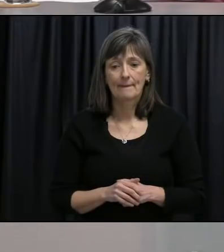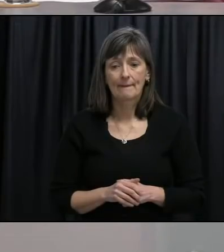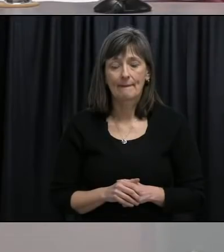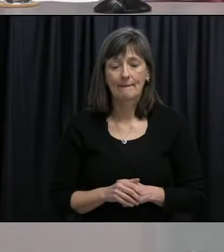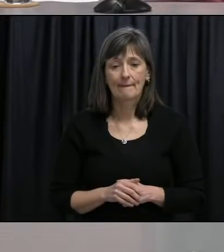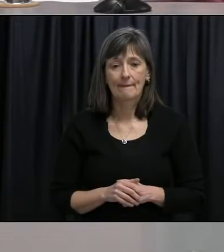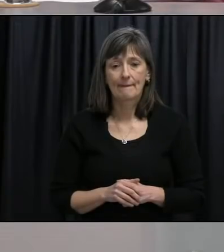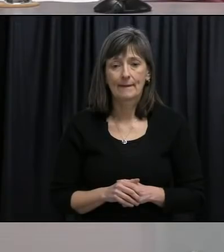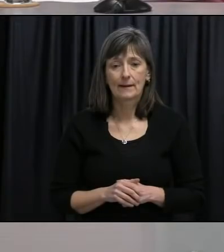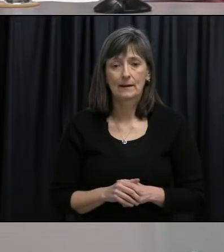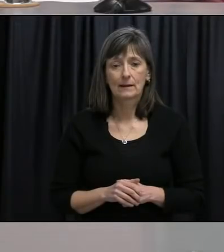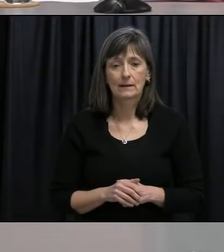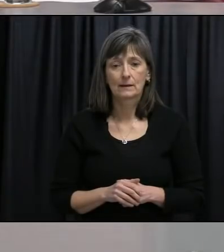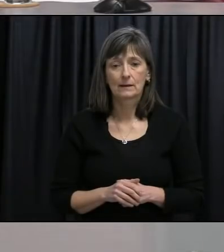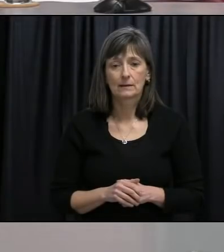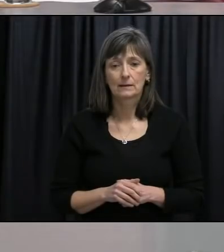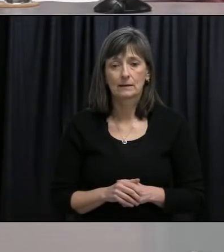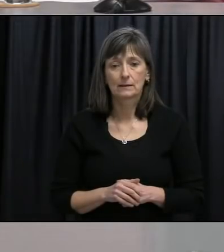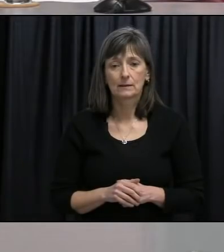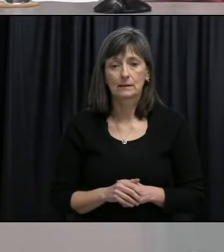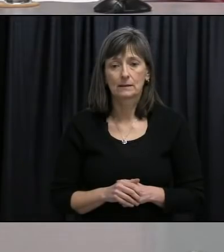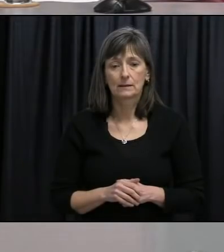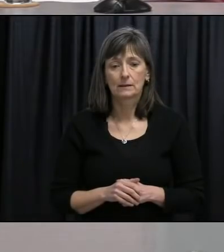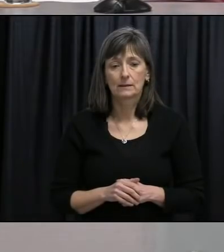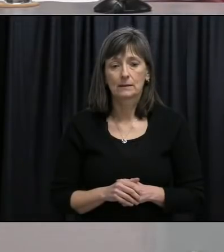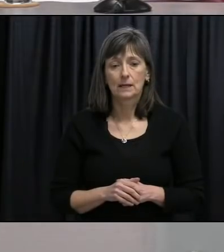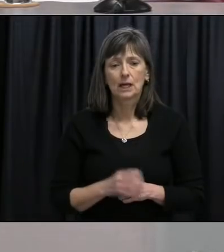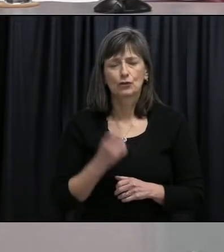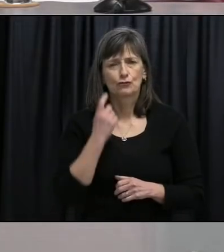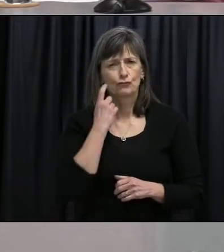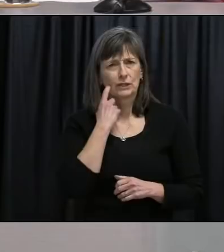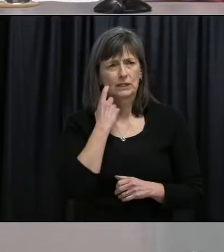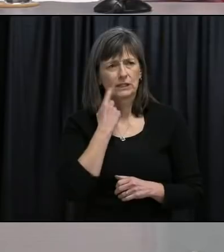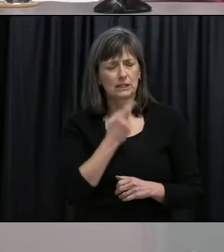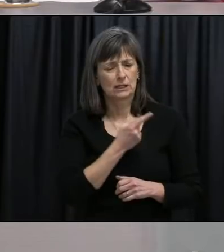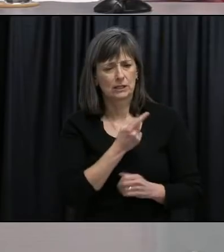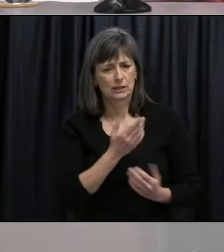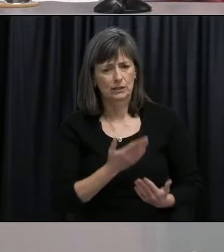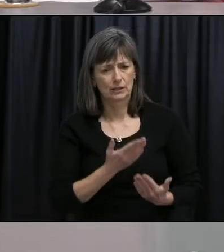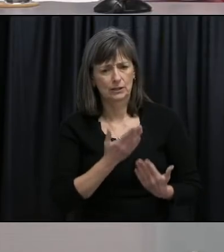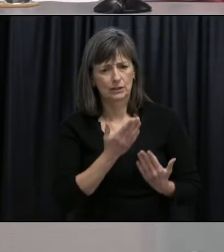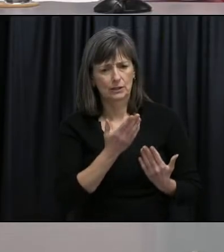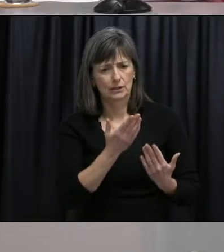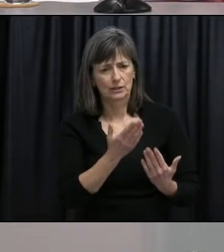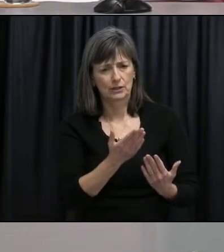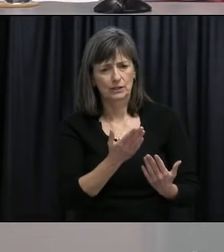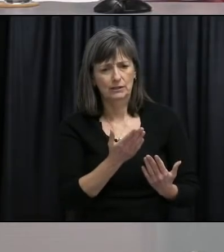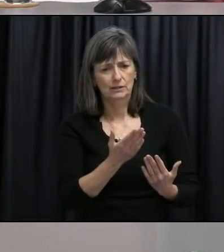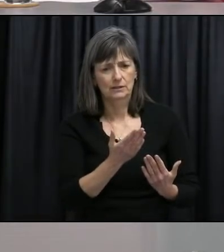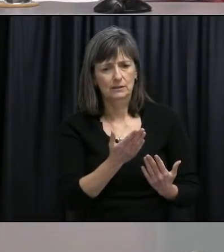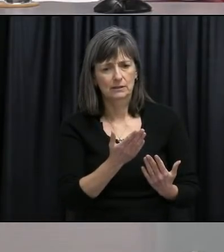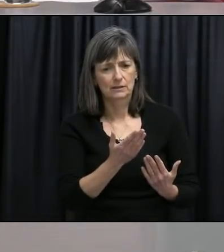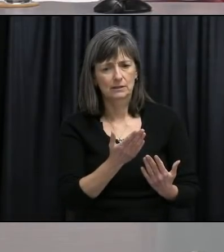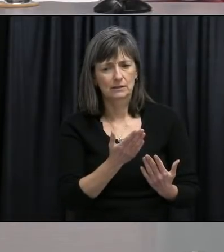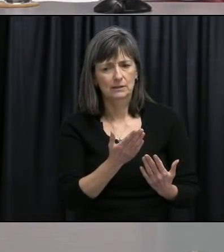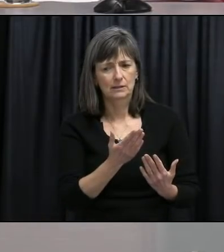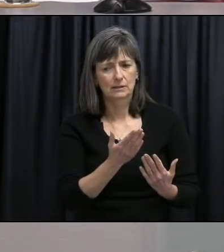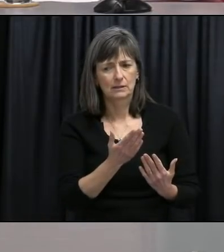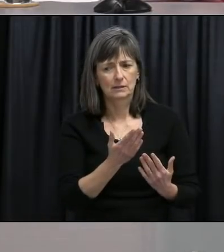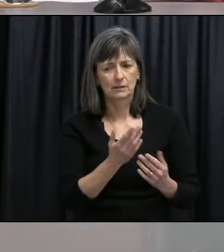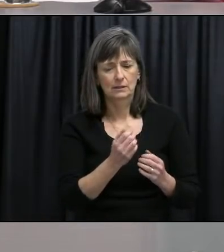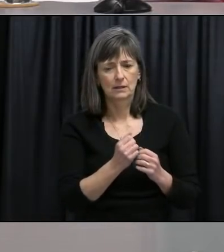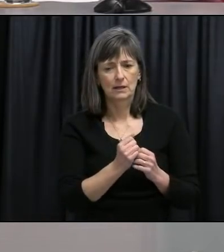Hi, I think you suggested, Dr. Fitzgerald, recently that you did not want to break down a specific type of travel